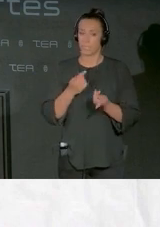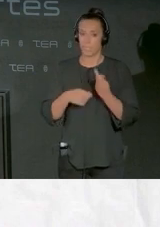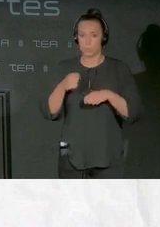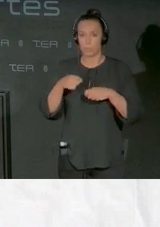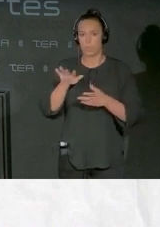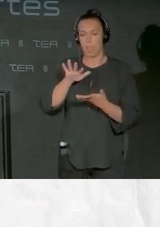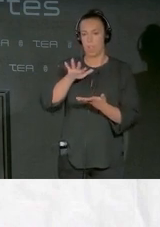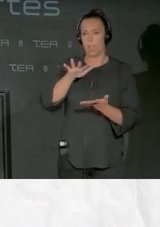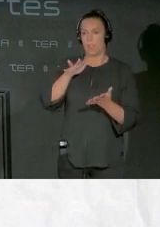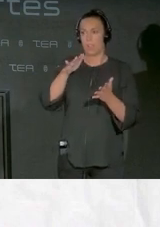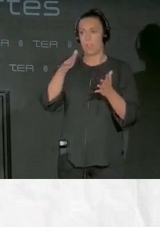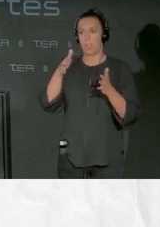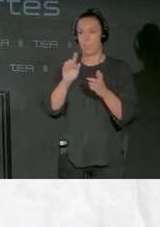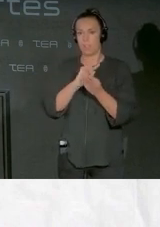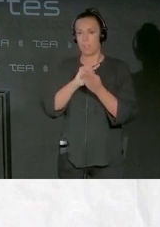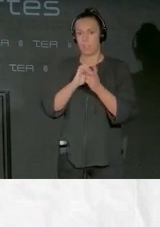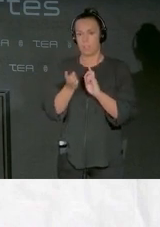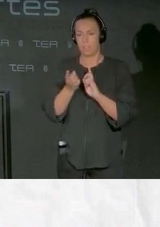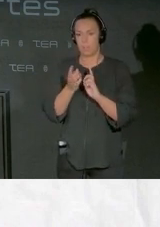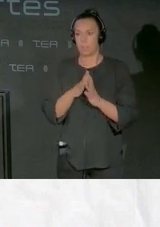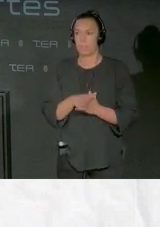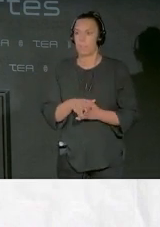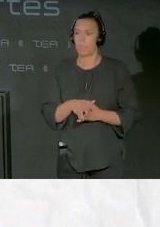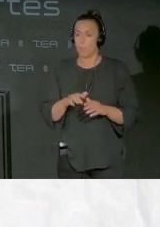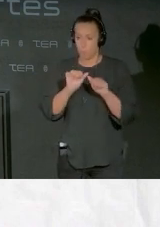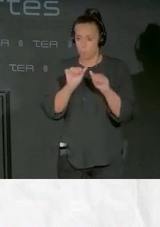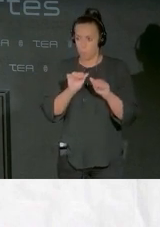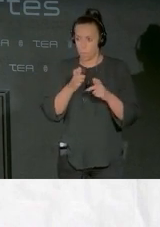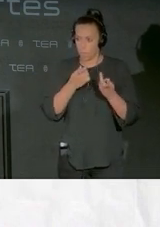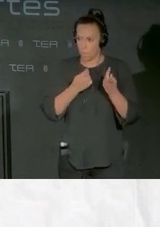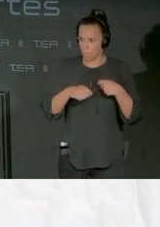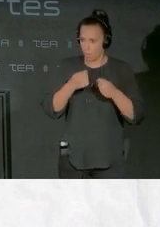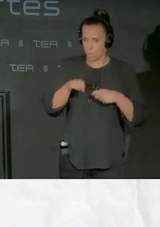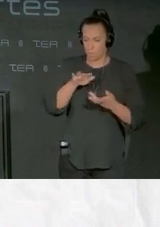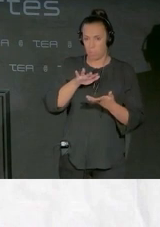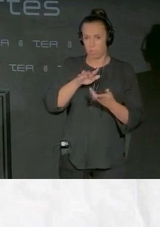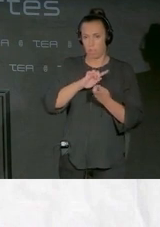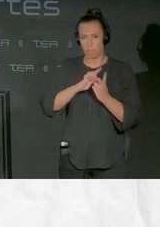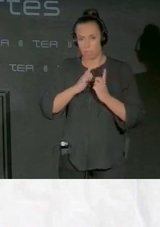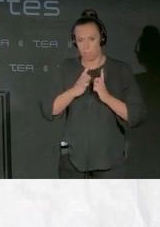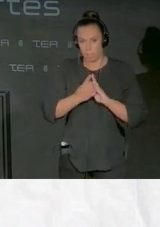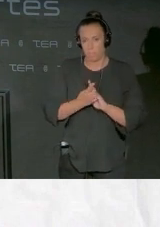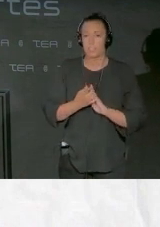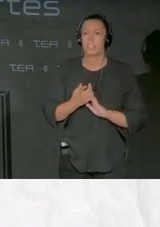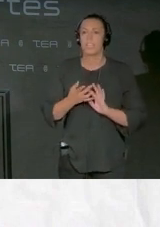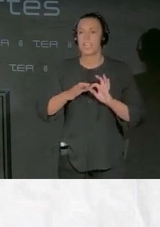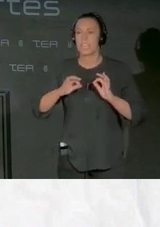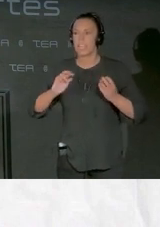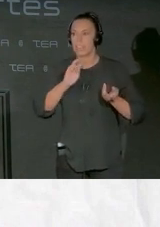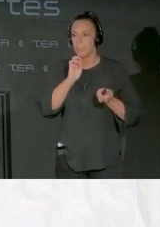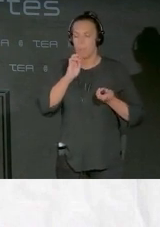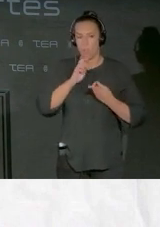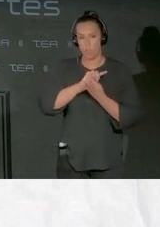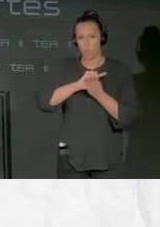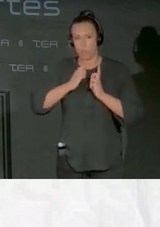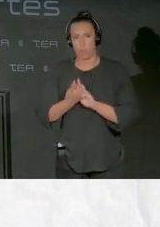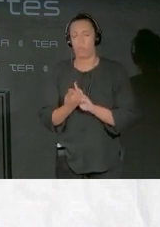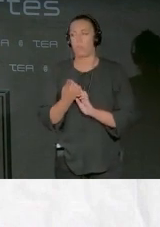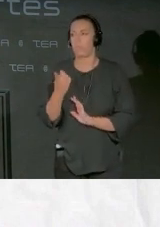business models, new value chain dynamics. We are looking at games as a service, so soft launch plus development